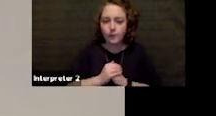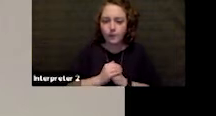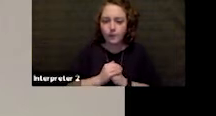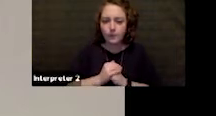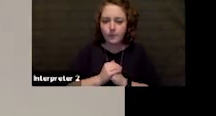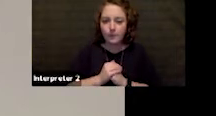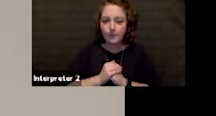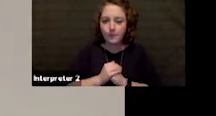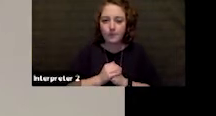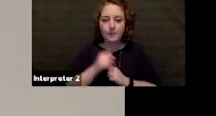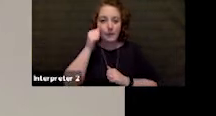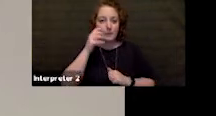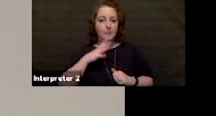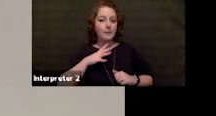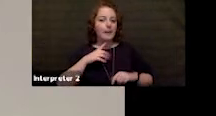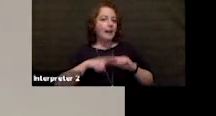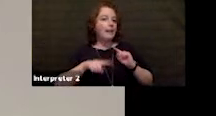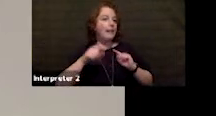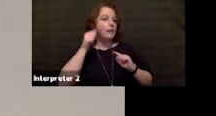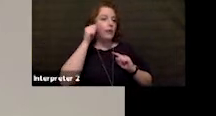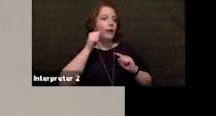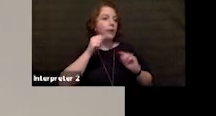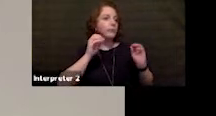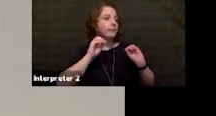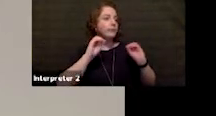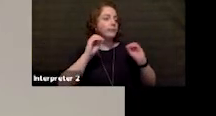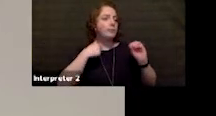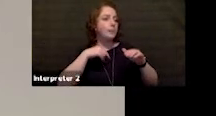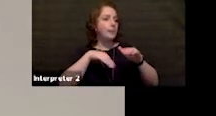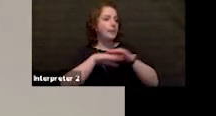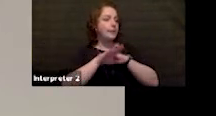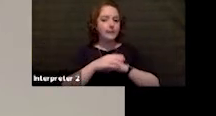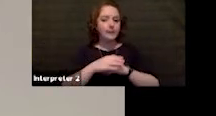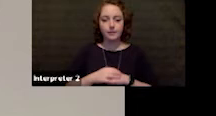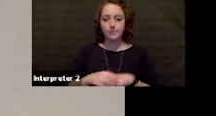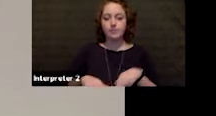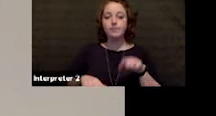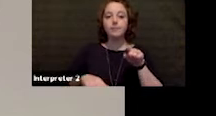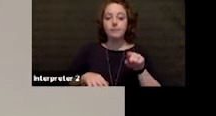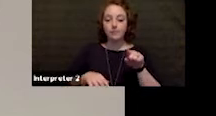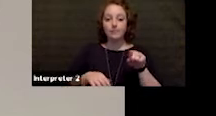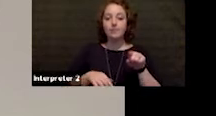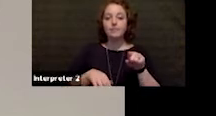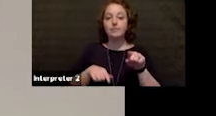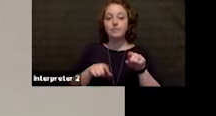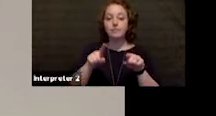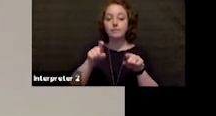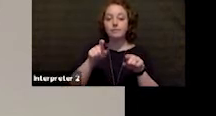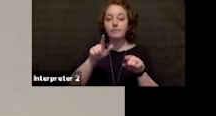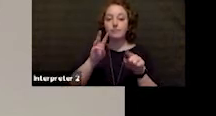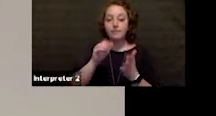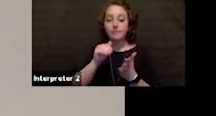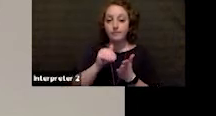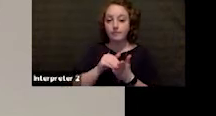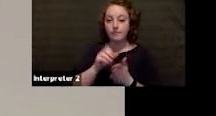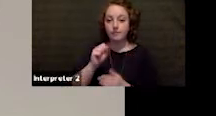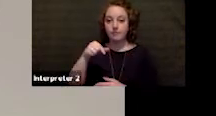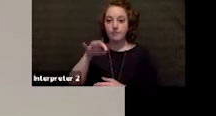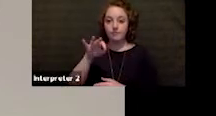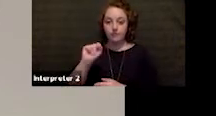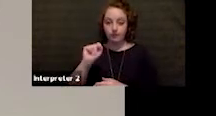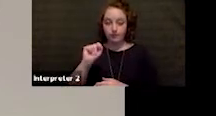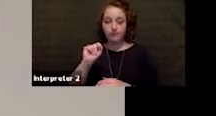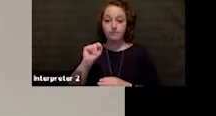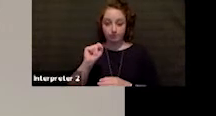out of this. The existing campus was 126,000 square feet, and the new campus